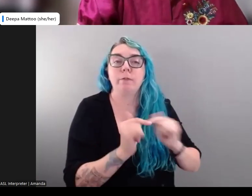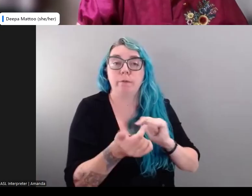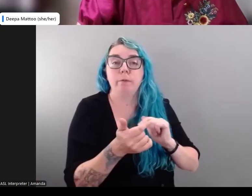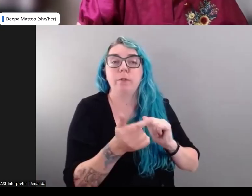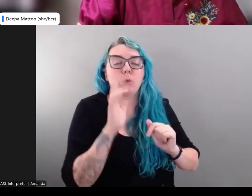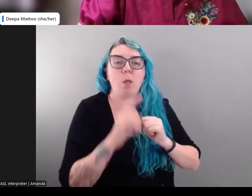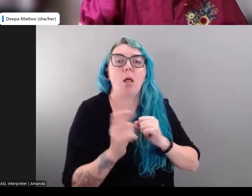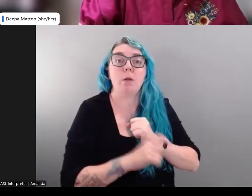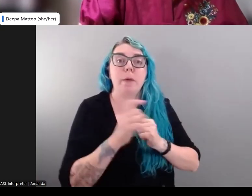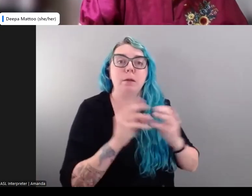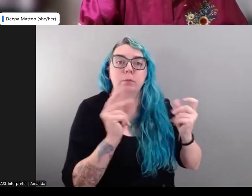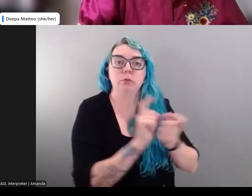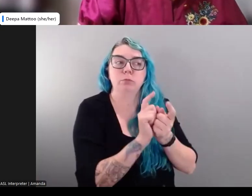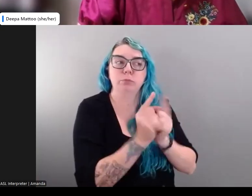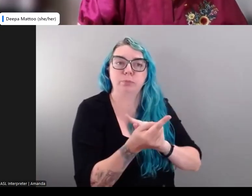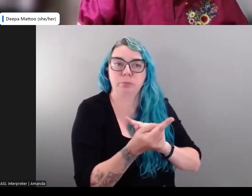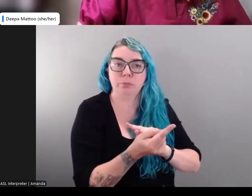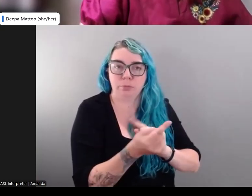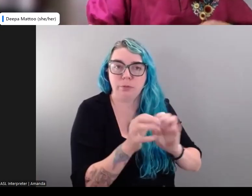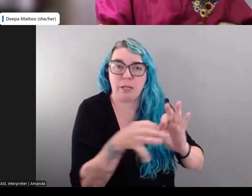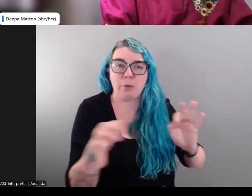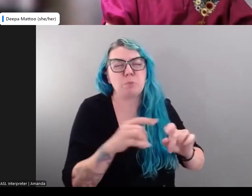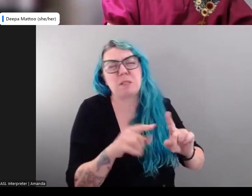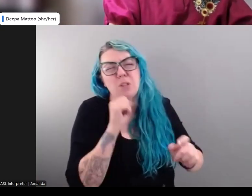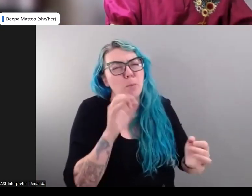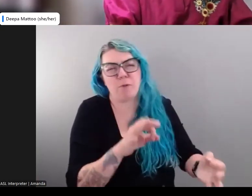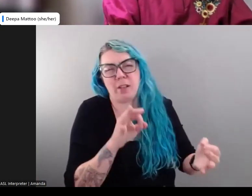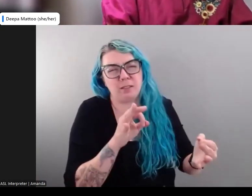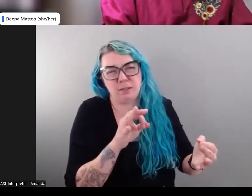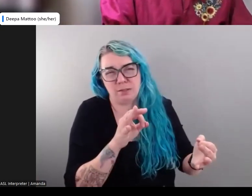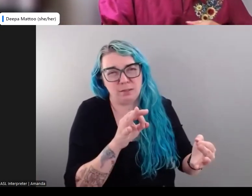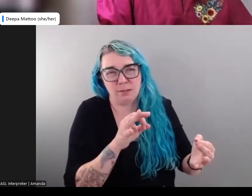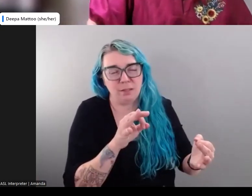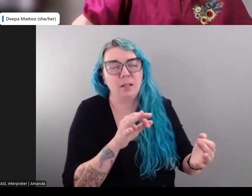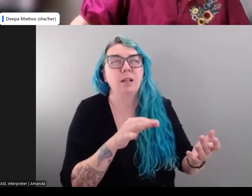translation. So as Deepa was saying, like we do have like